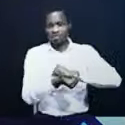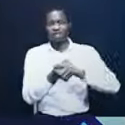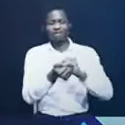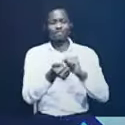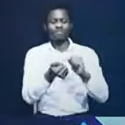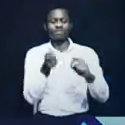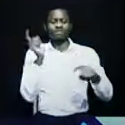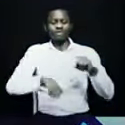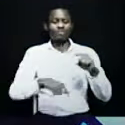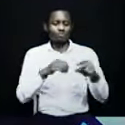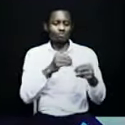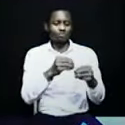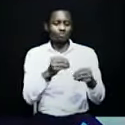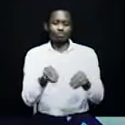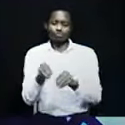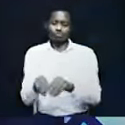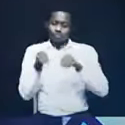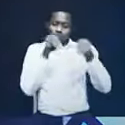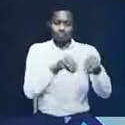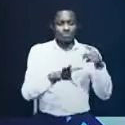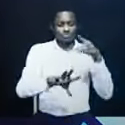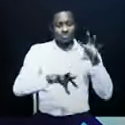Now you can't raise walls against